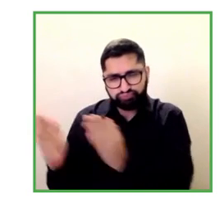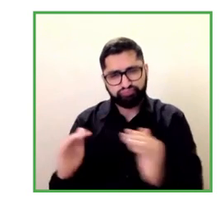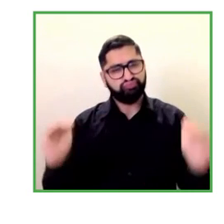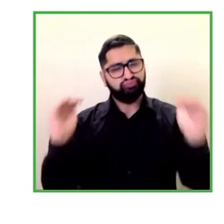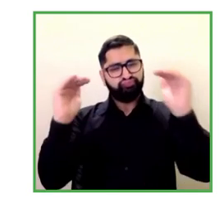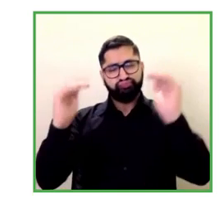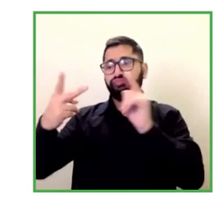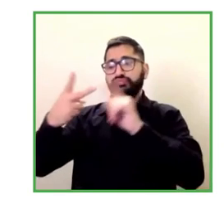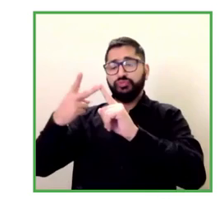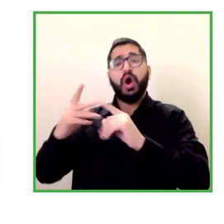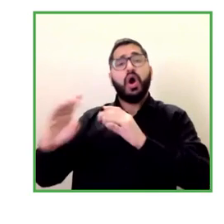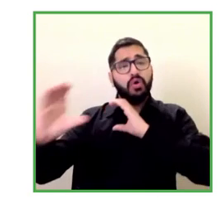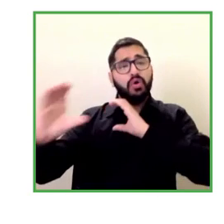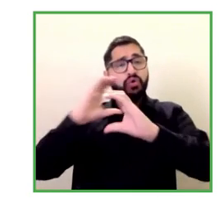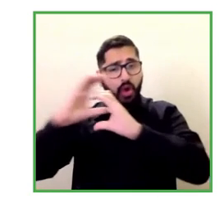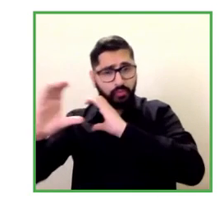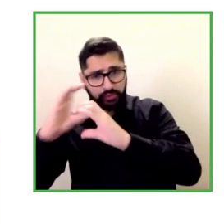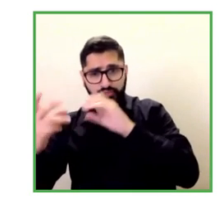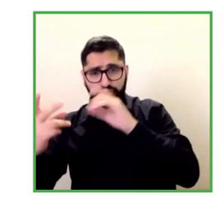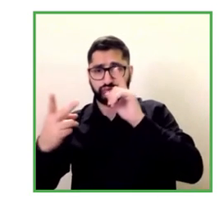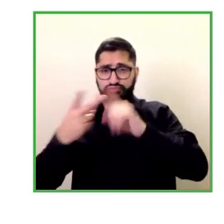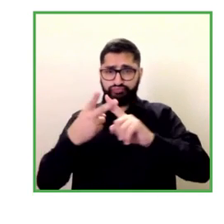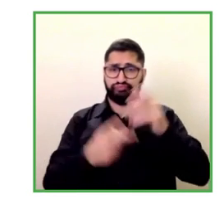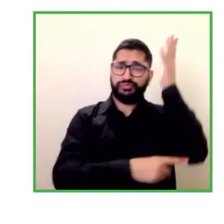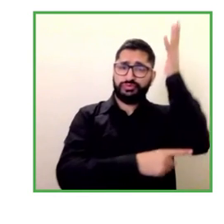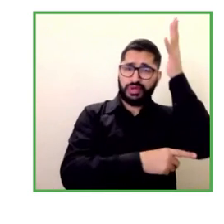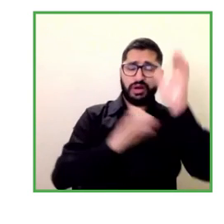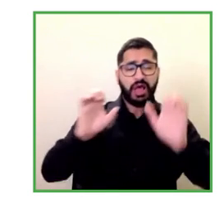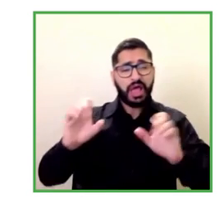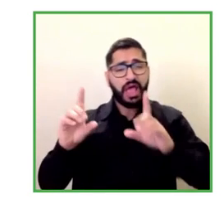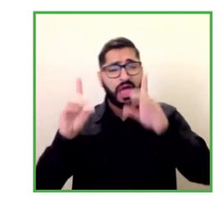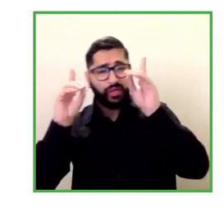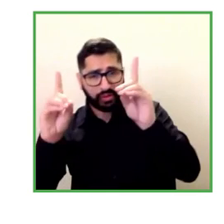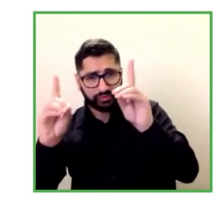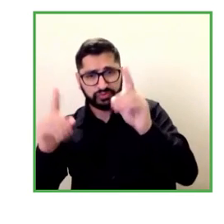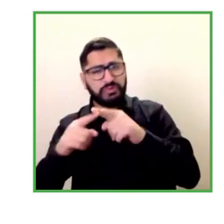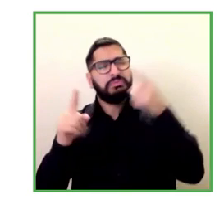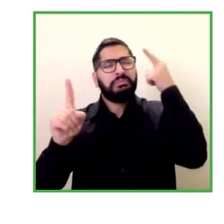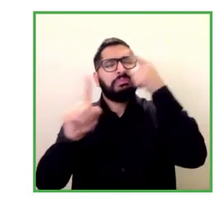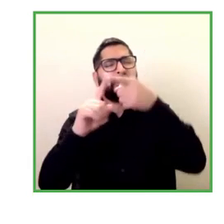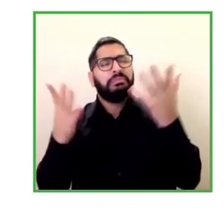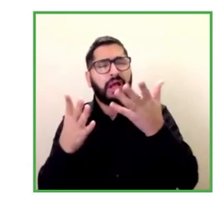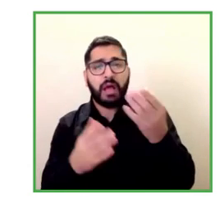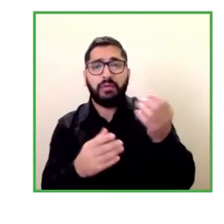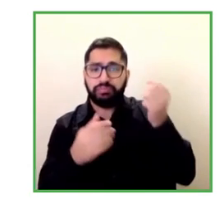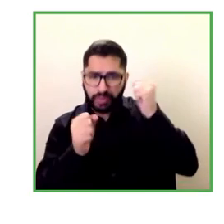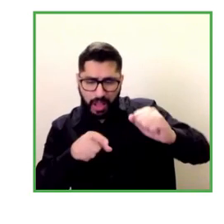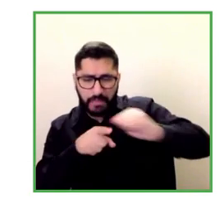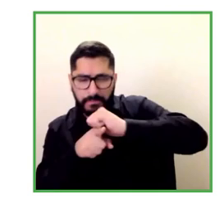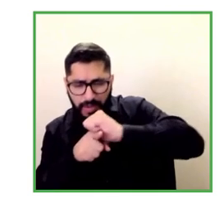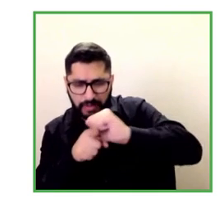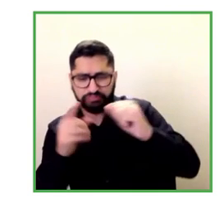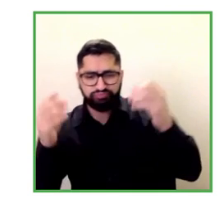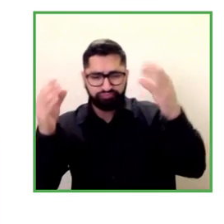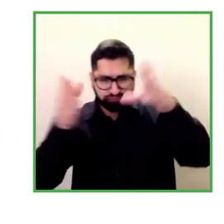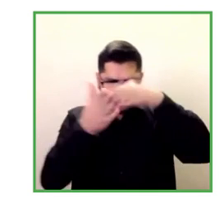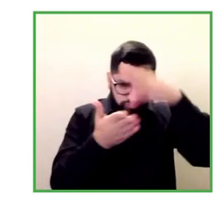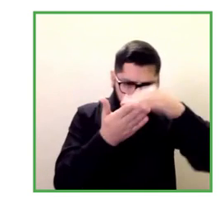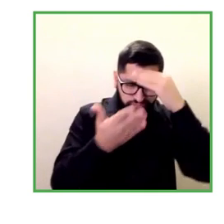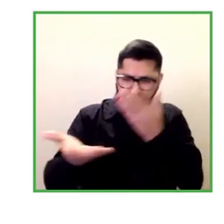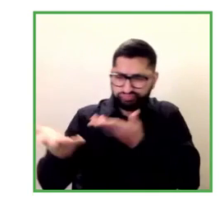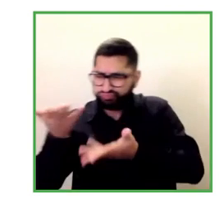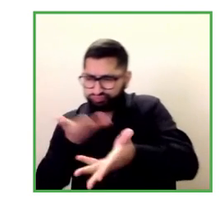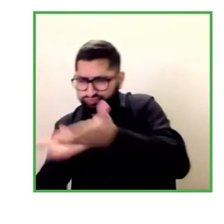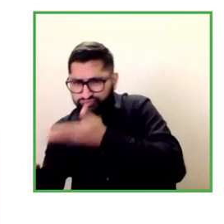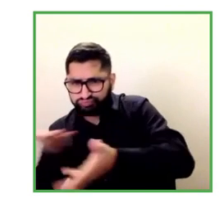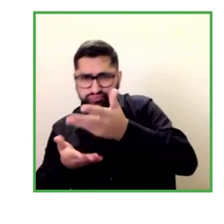and, well, training and education to learn from each other. Actually,